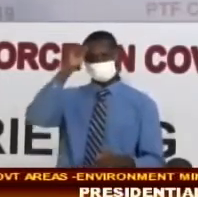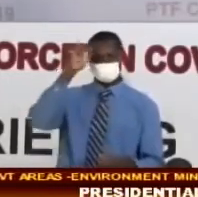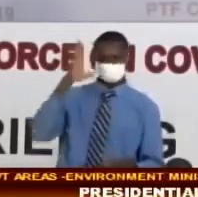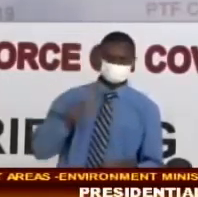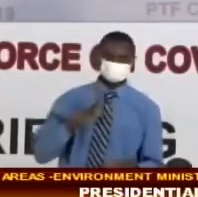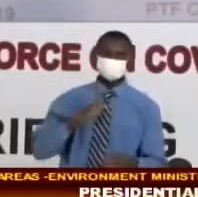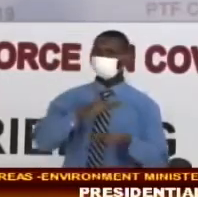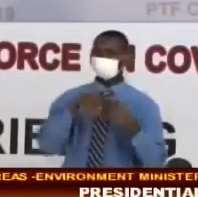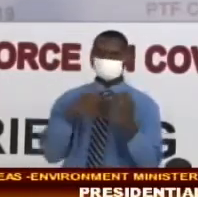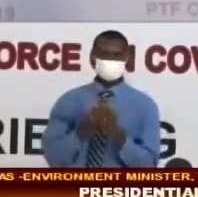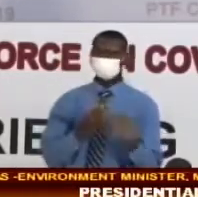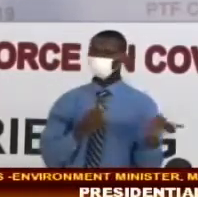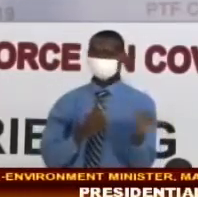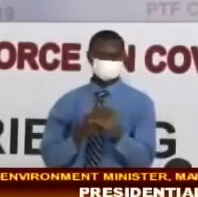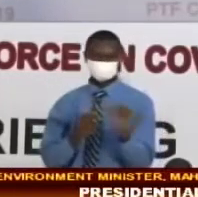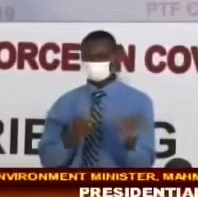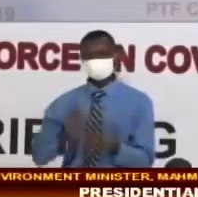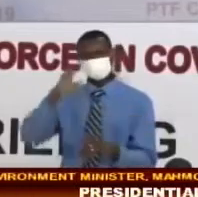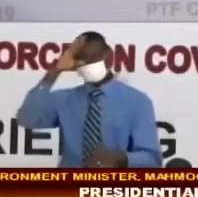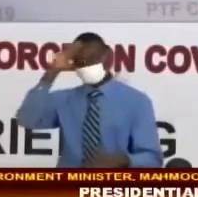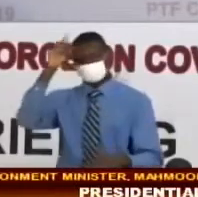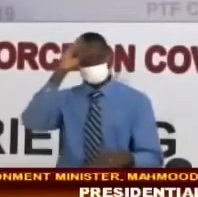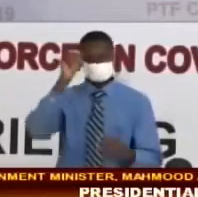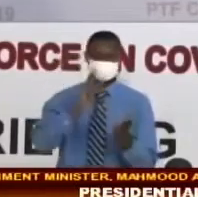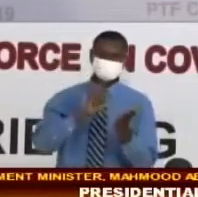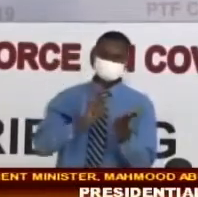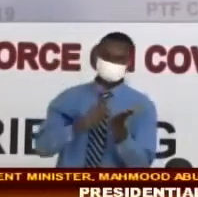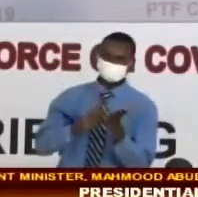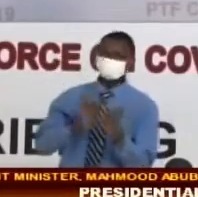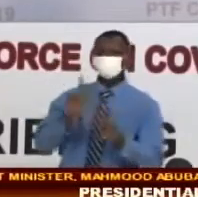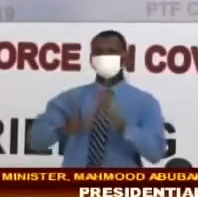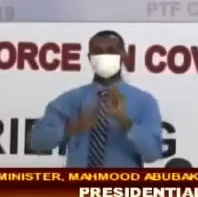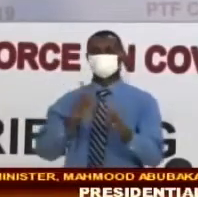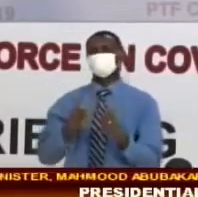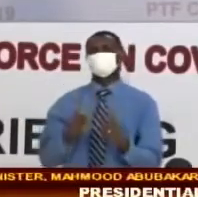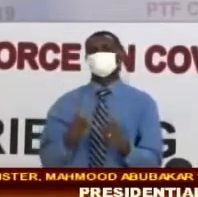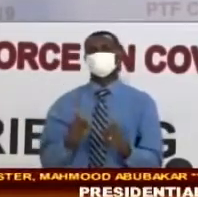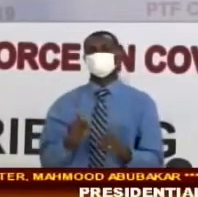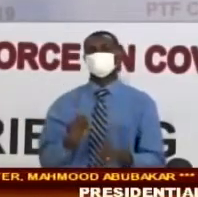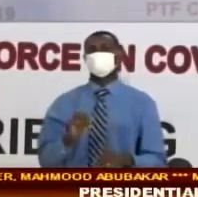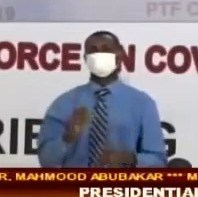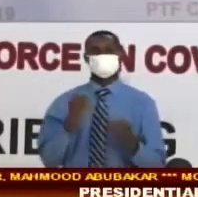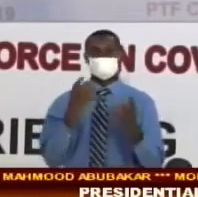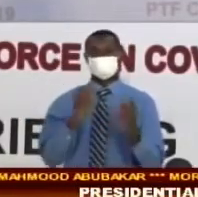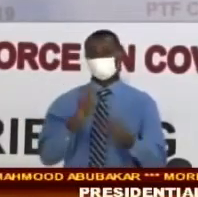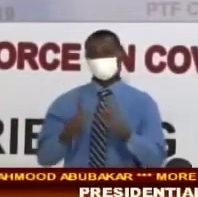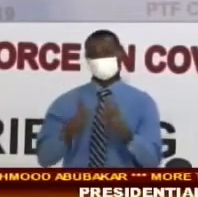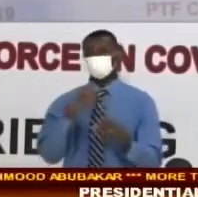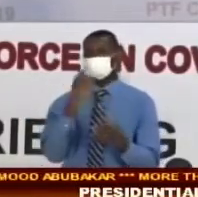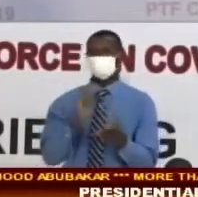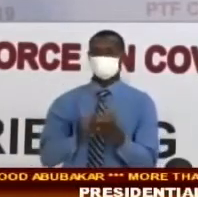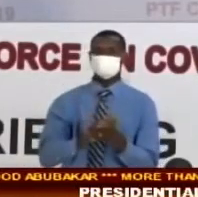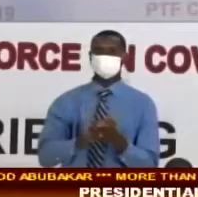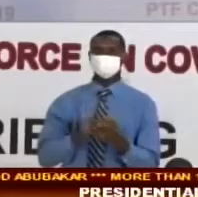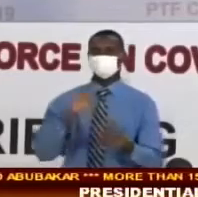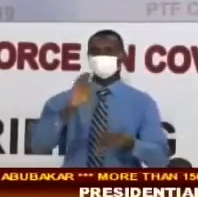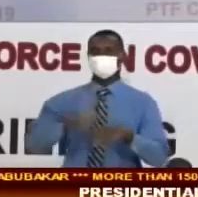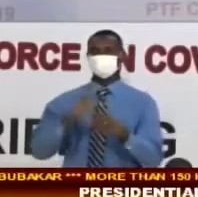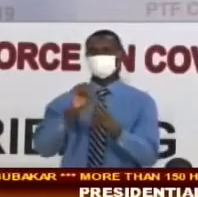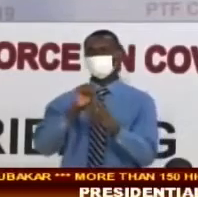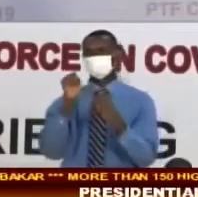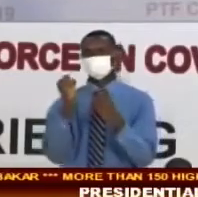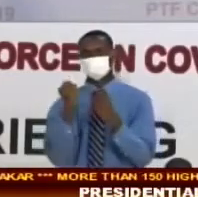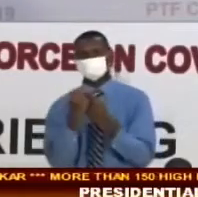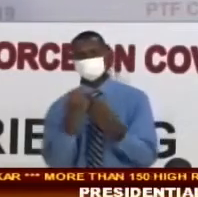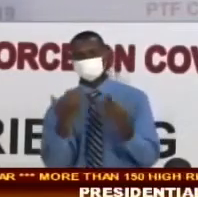been often attacked, on Twitter that I don't recognize women. No, I do. I have 2 wives and so